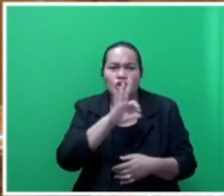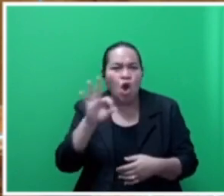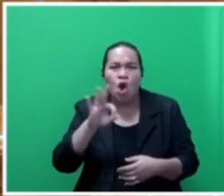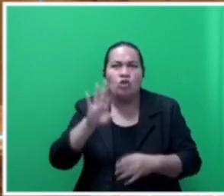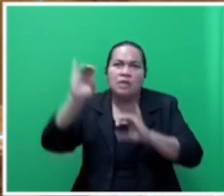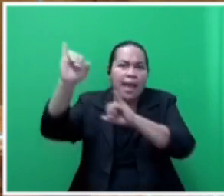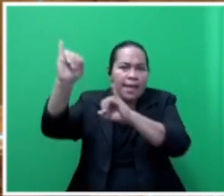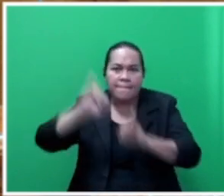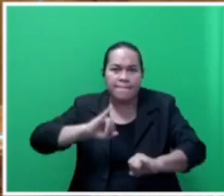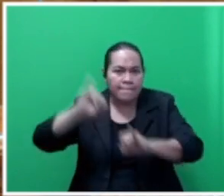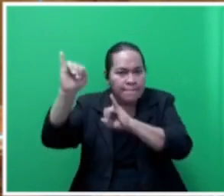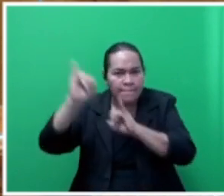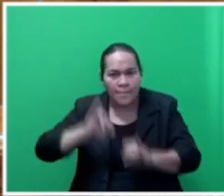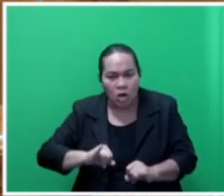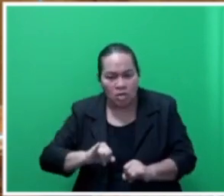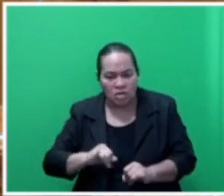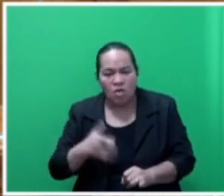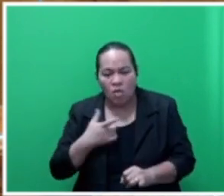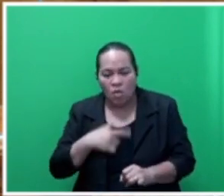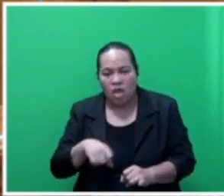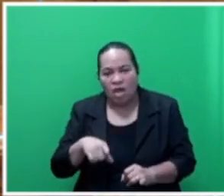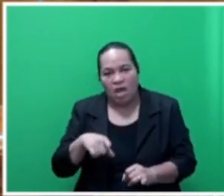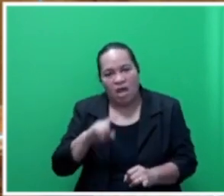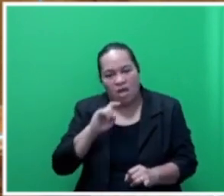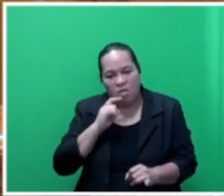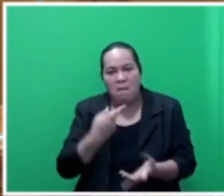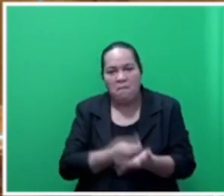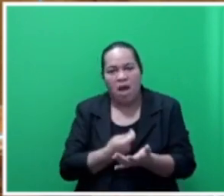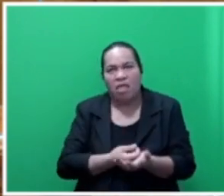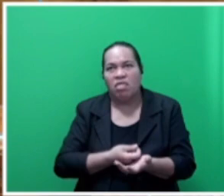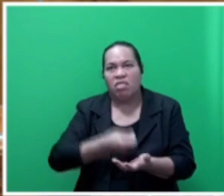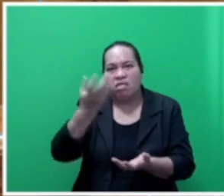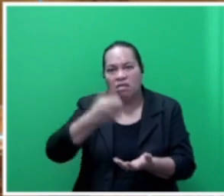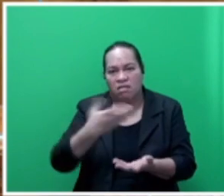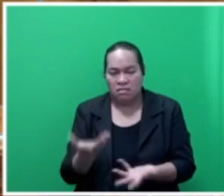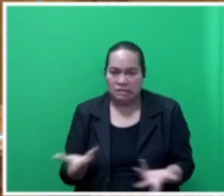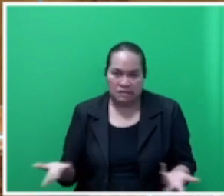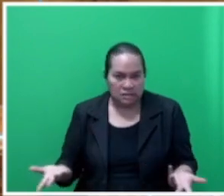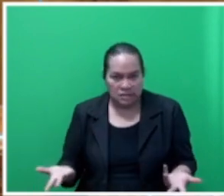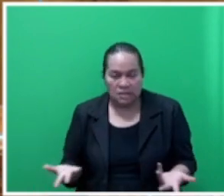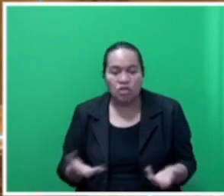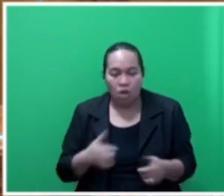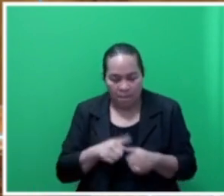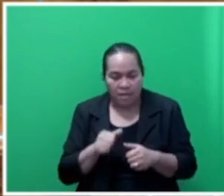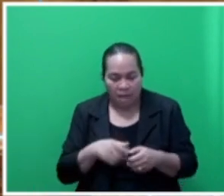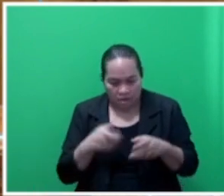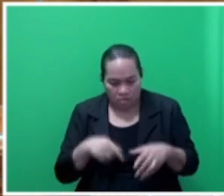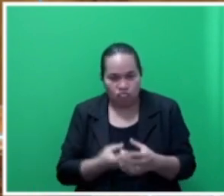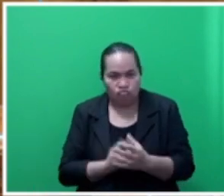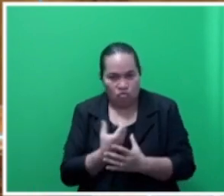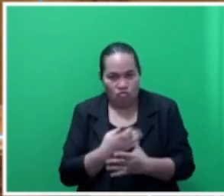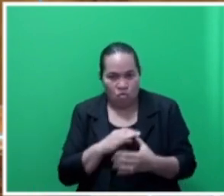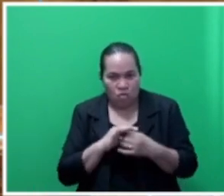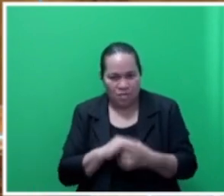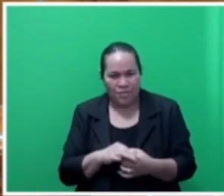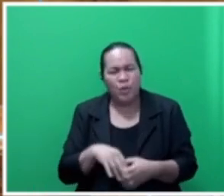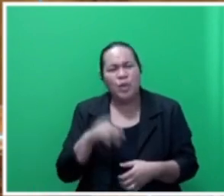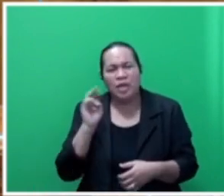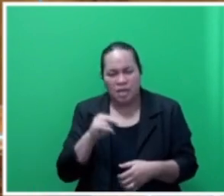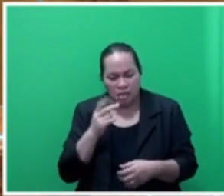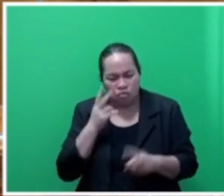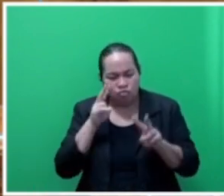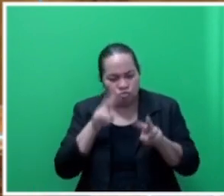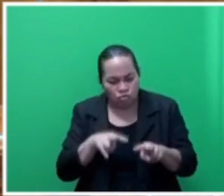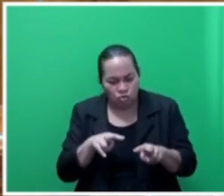products, which will continue to drain off foreign reserve. So we just need to take a look